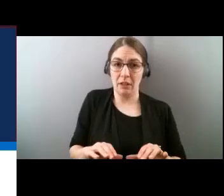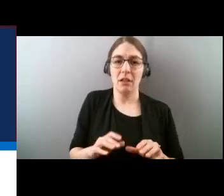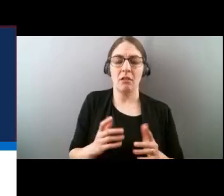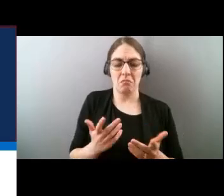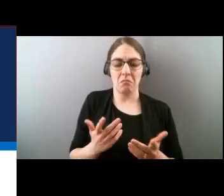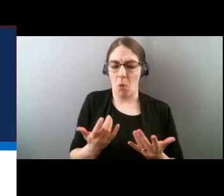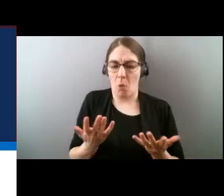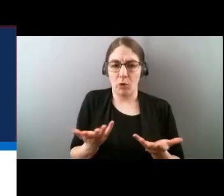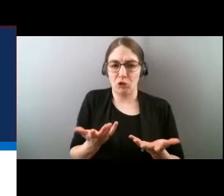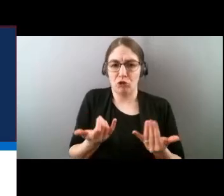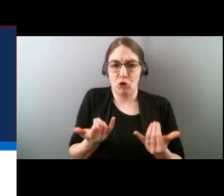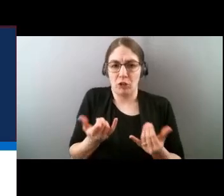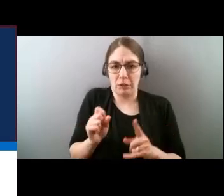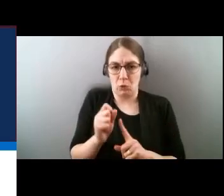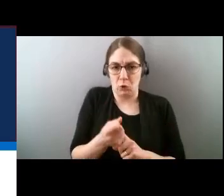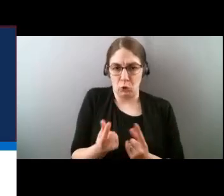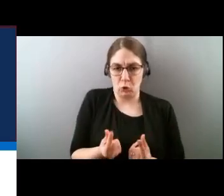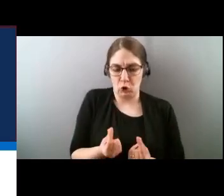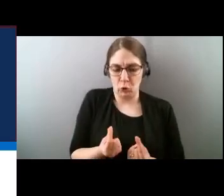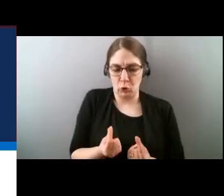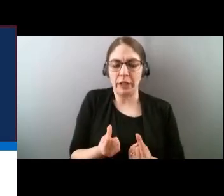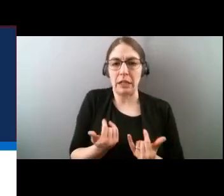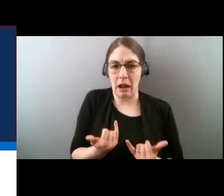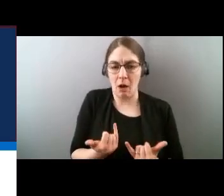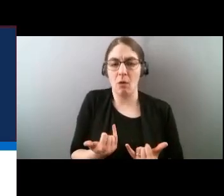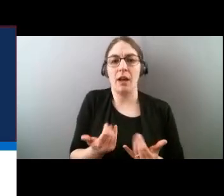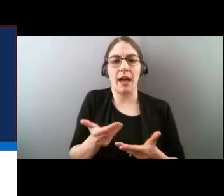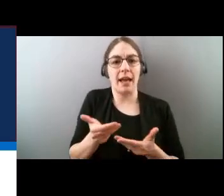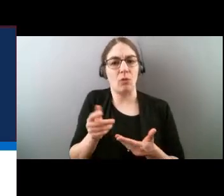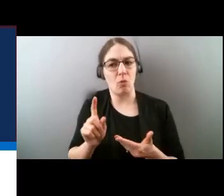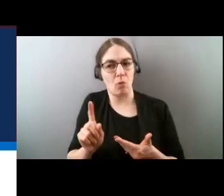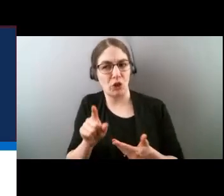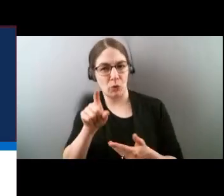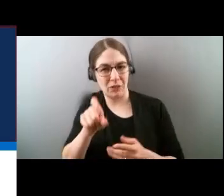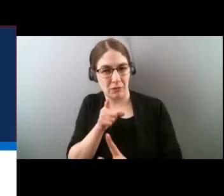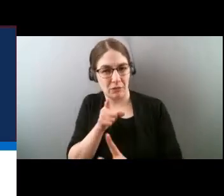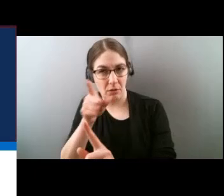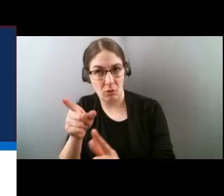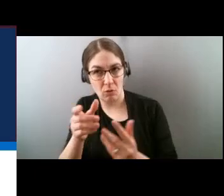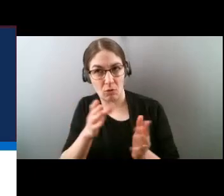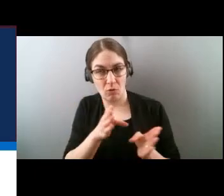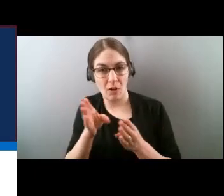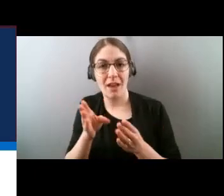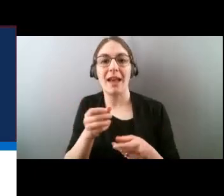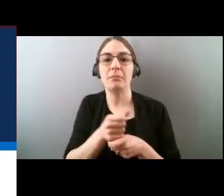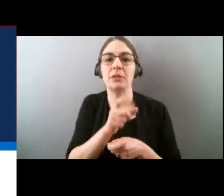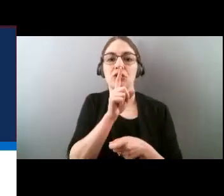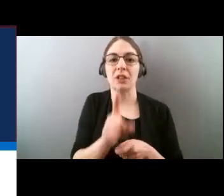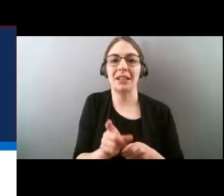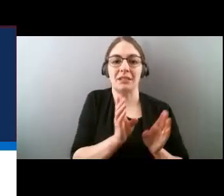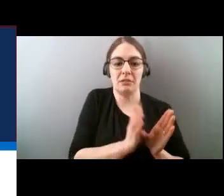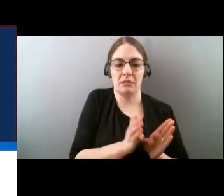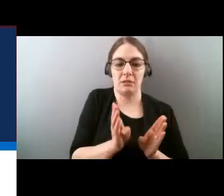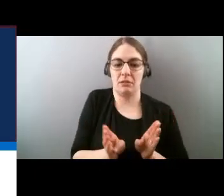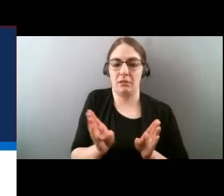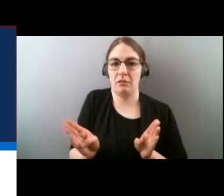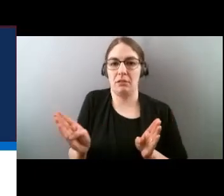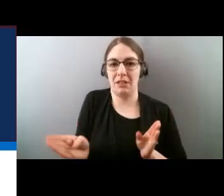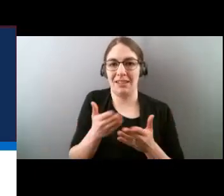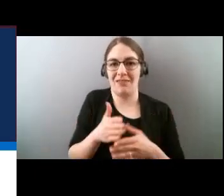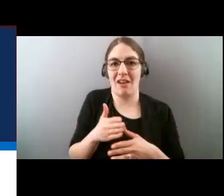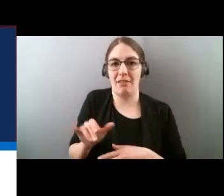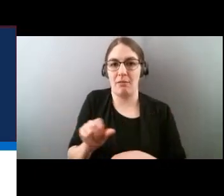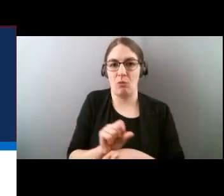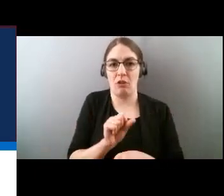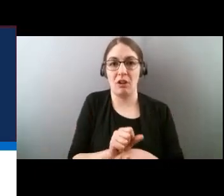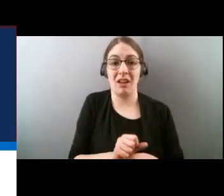now, and where do you need to go? And make it manageable chunks, right? By this time, we need to get here, but we